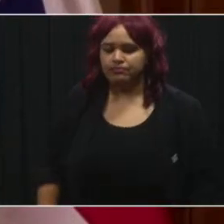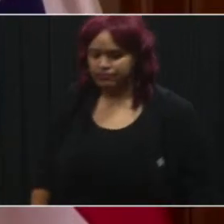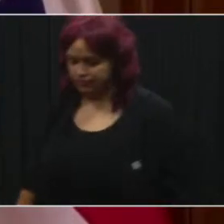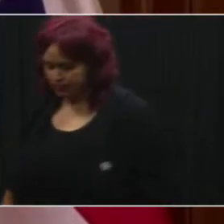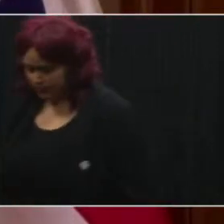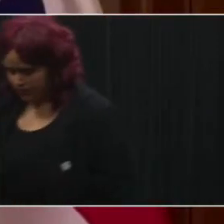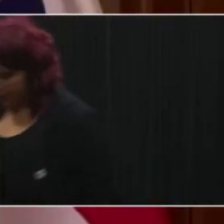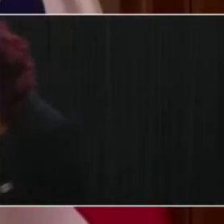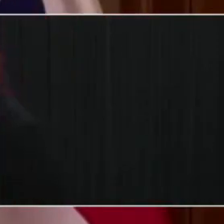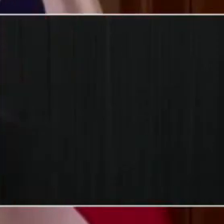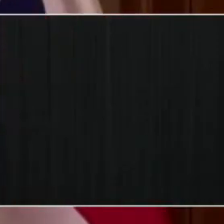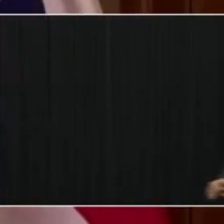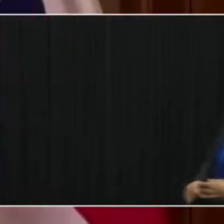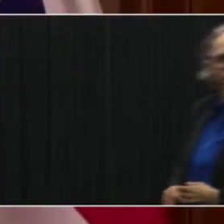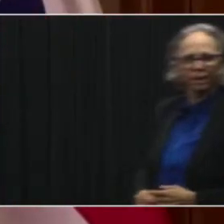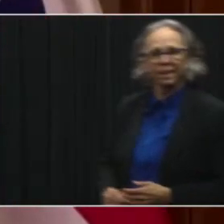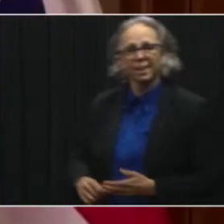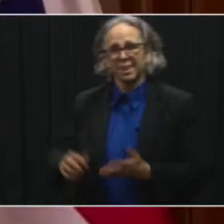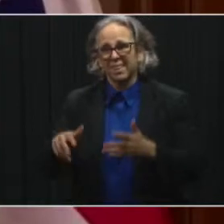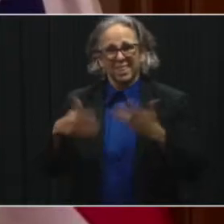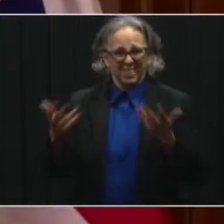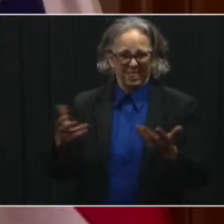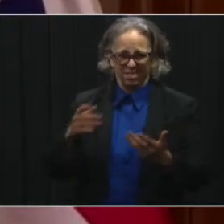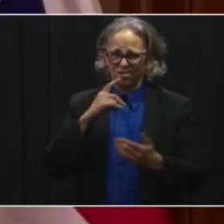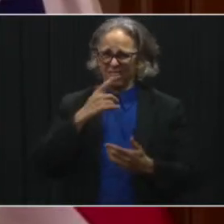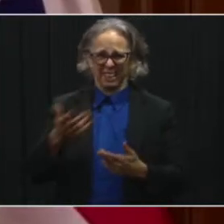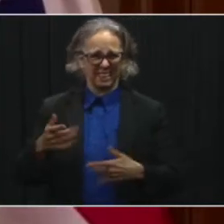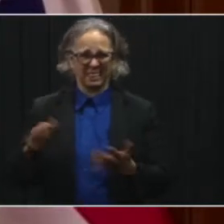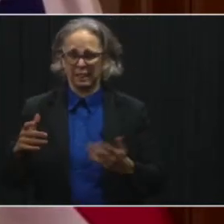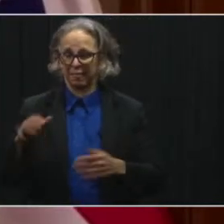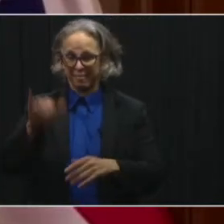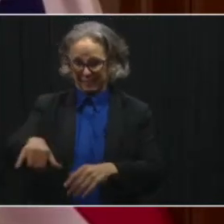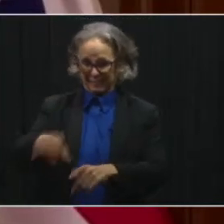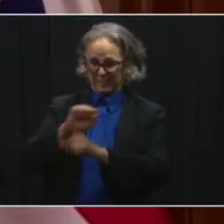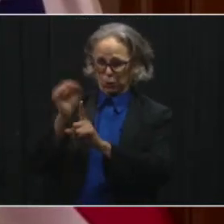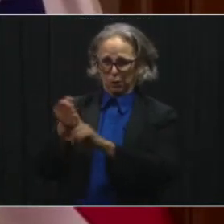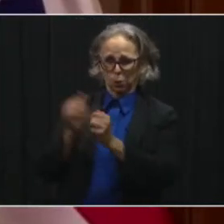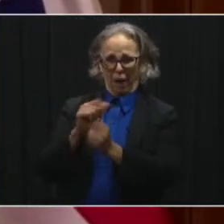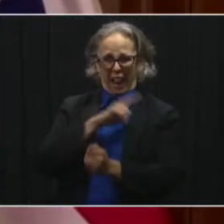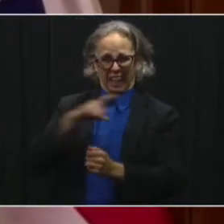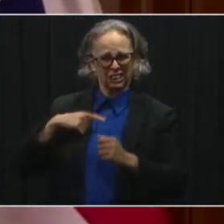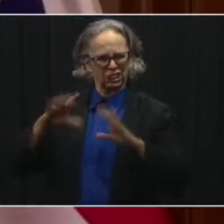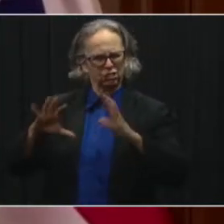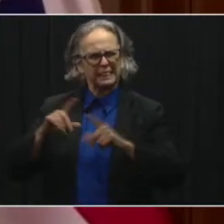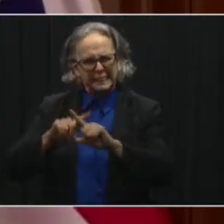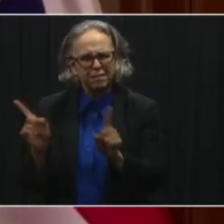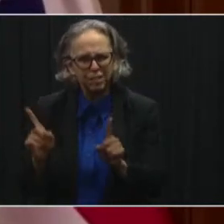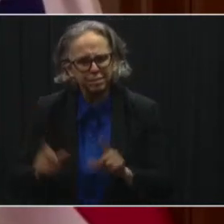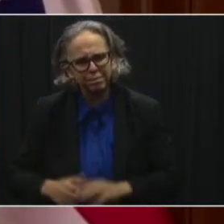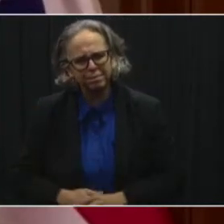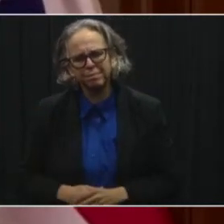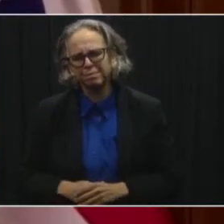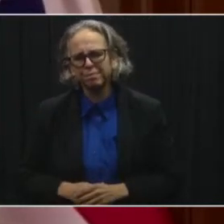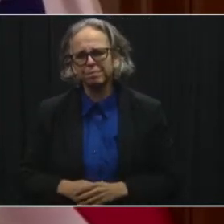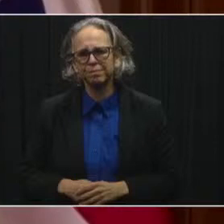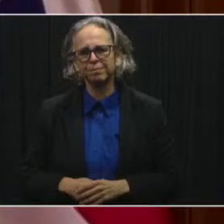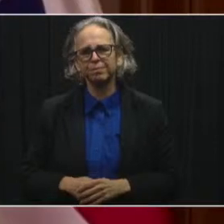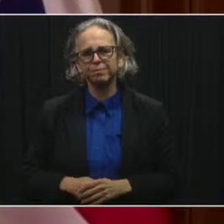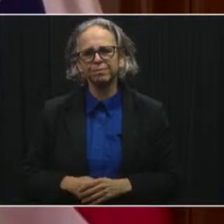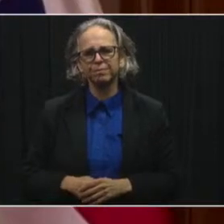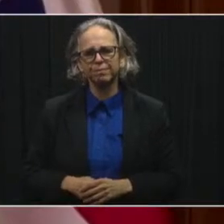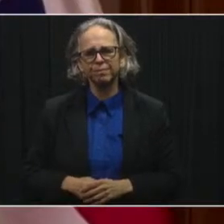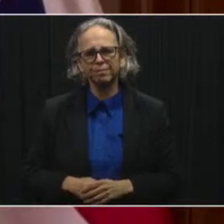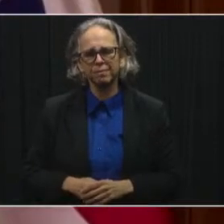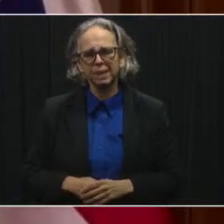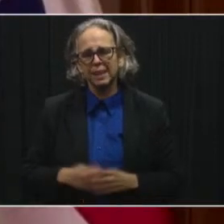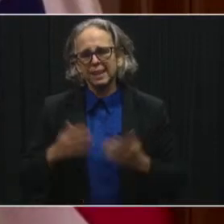Well, it is a different situation. You know, you start off, of course, knowing that you have to pick up,